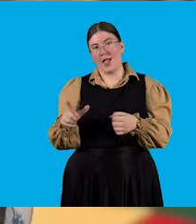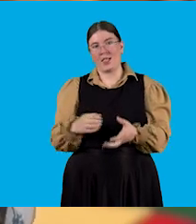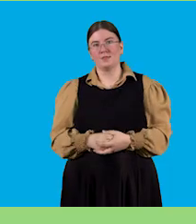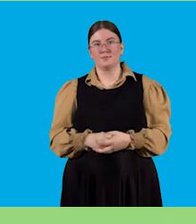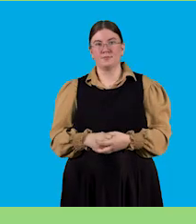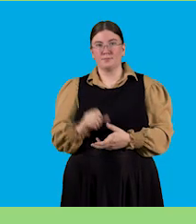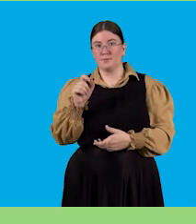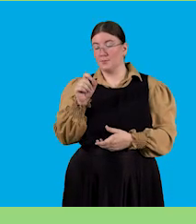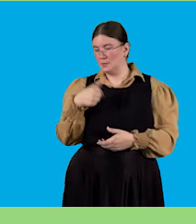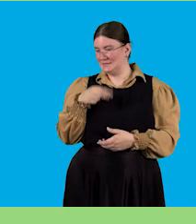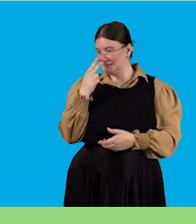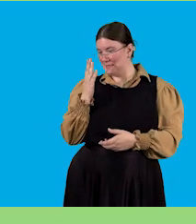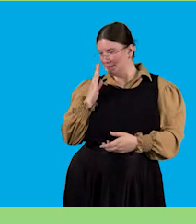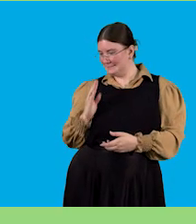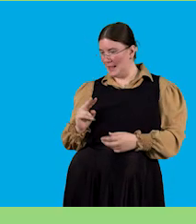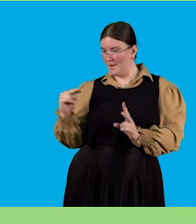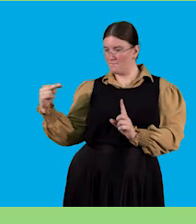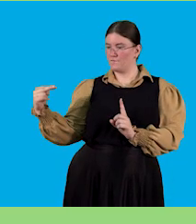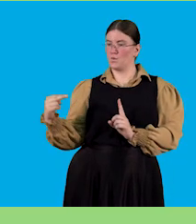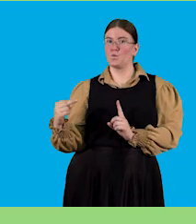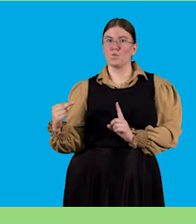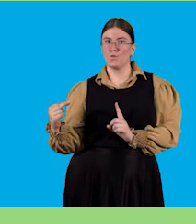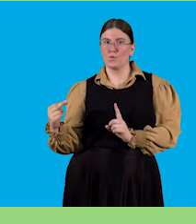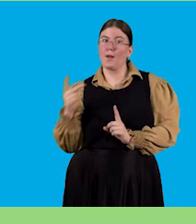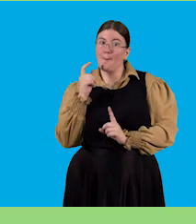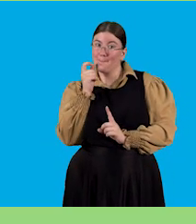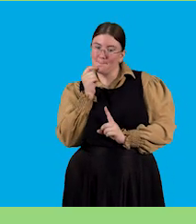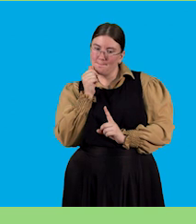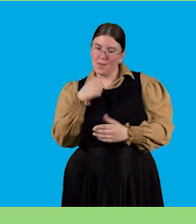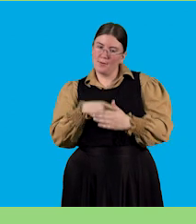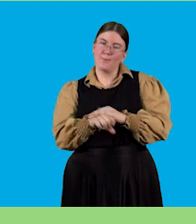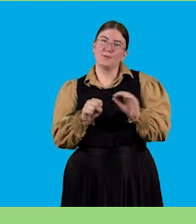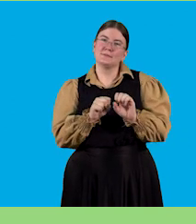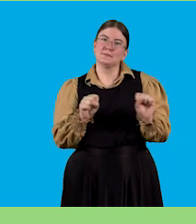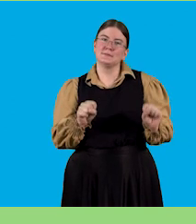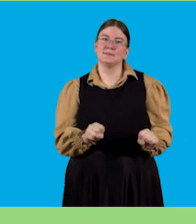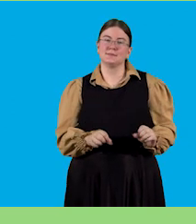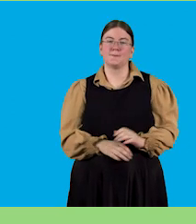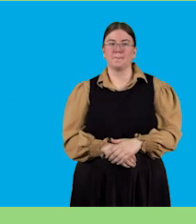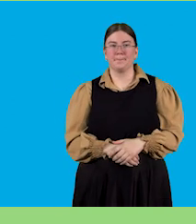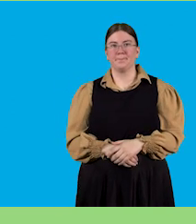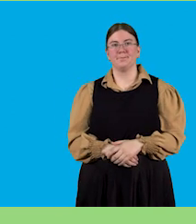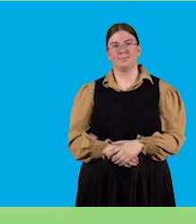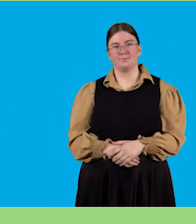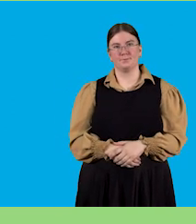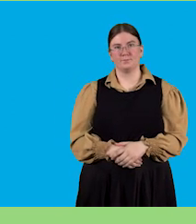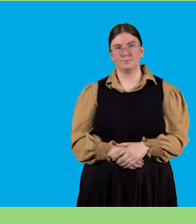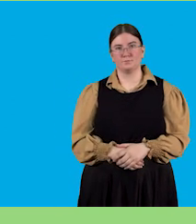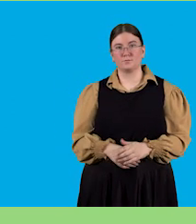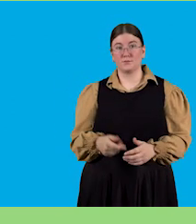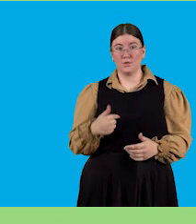Here we then look at a side view of the male reproductive system. And the